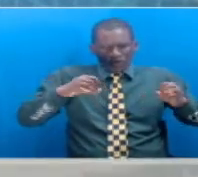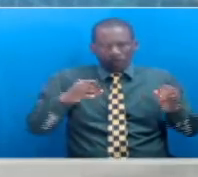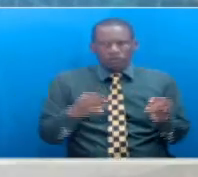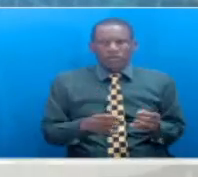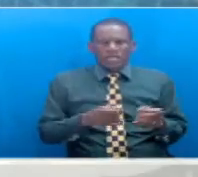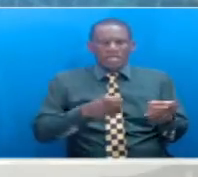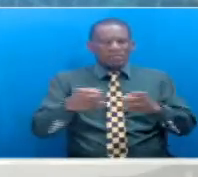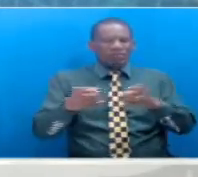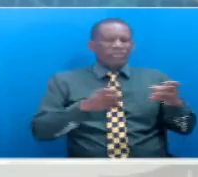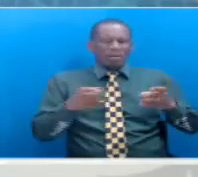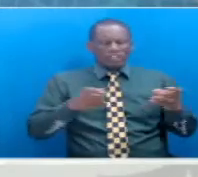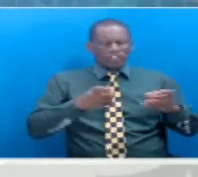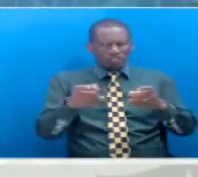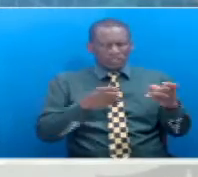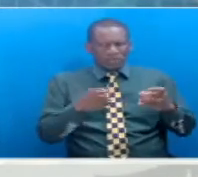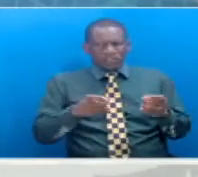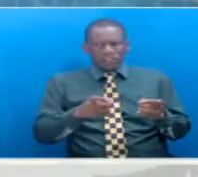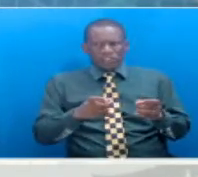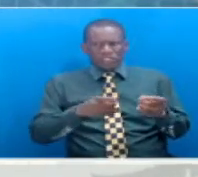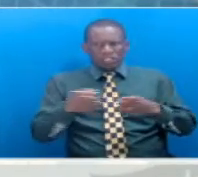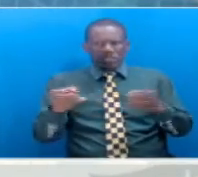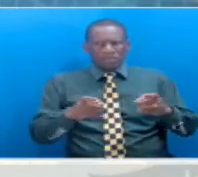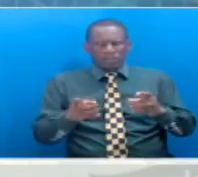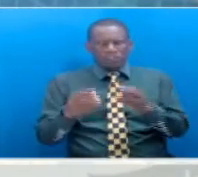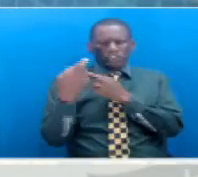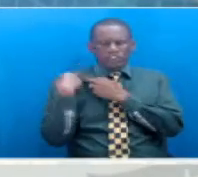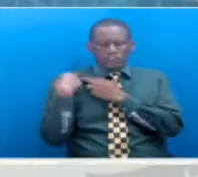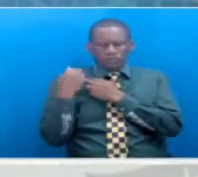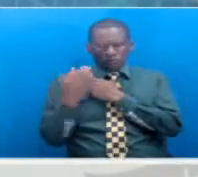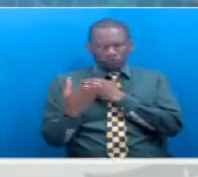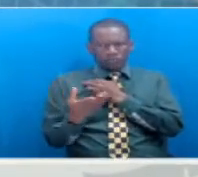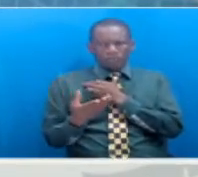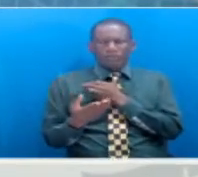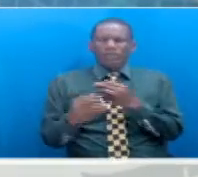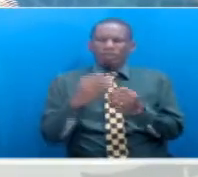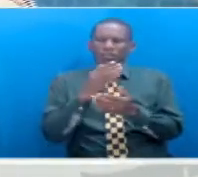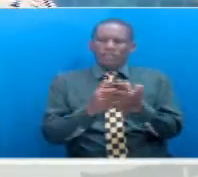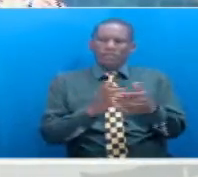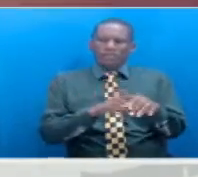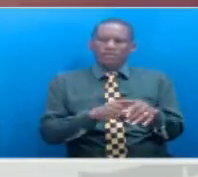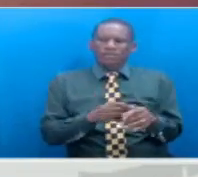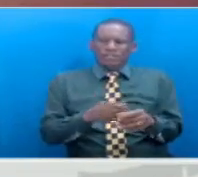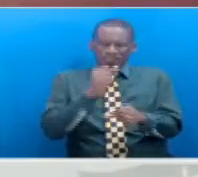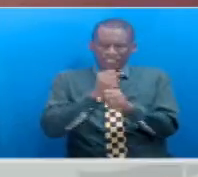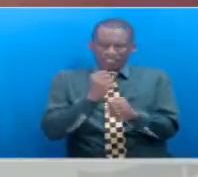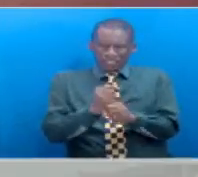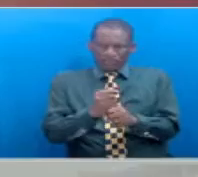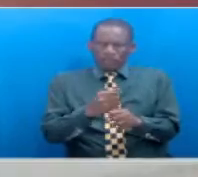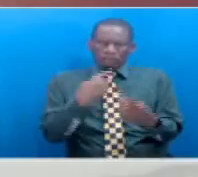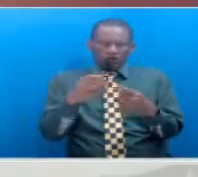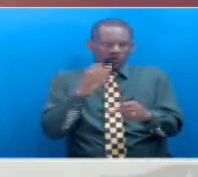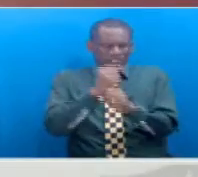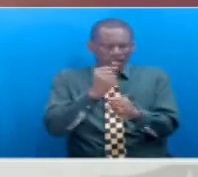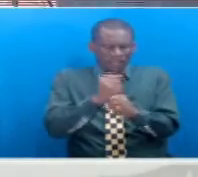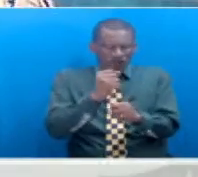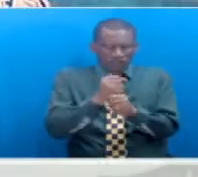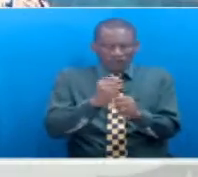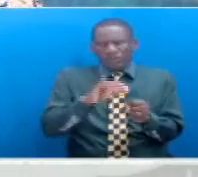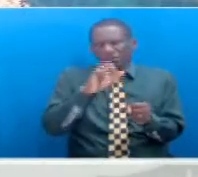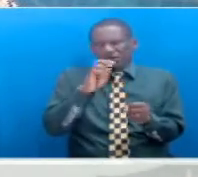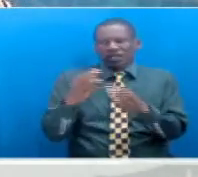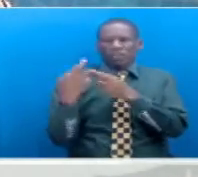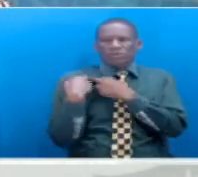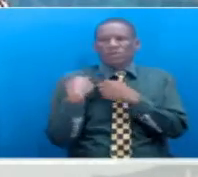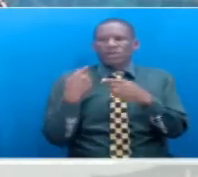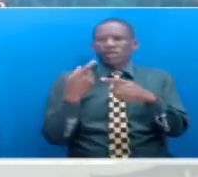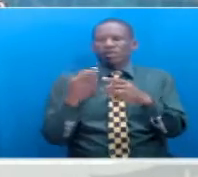the management is in charge. Sometimes Is this the secretariat you're referring to? yeah, the secretariat. Yeah,